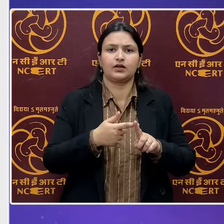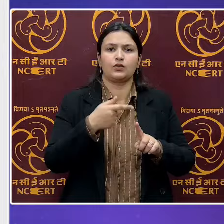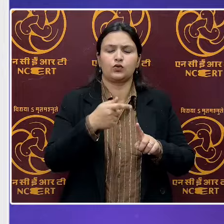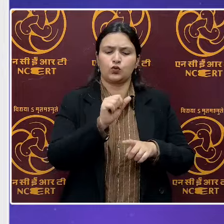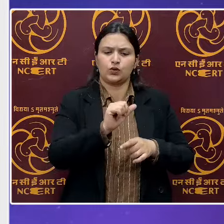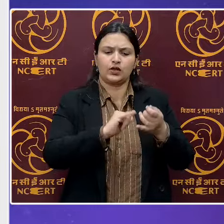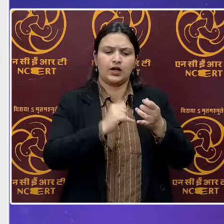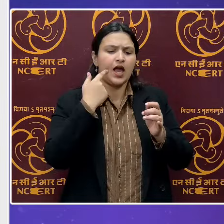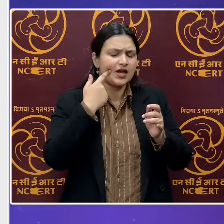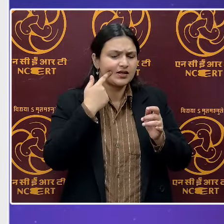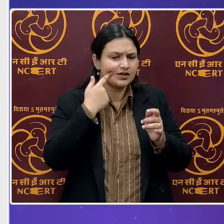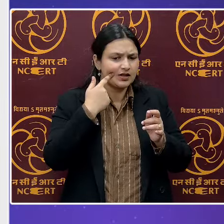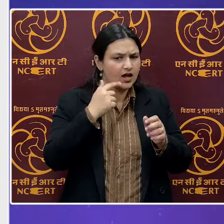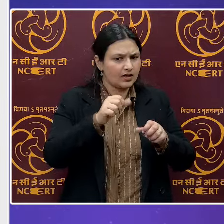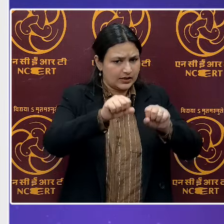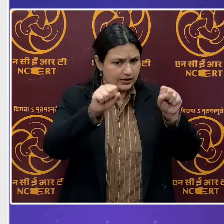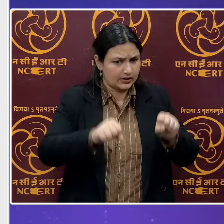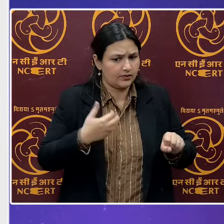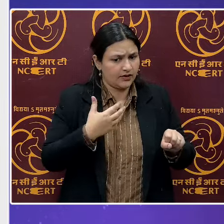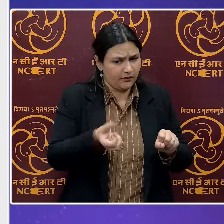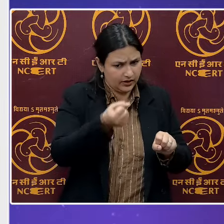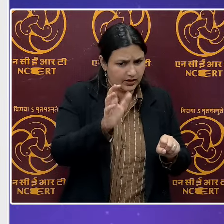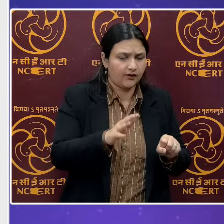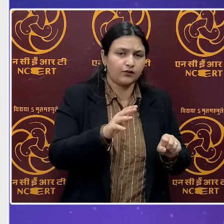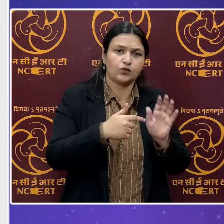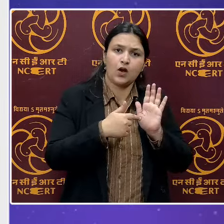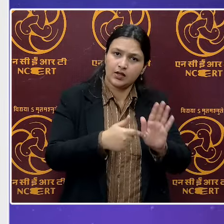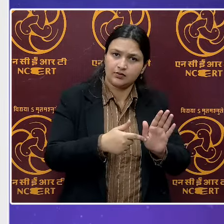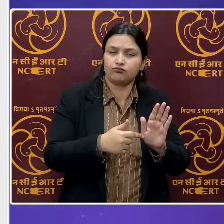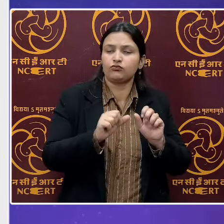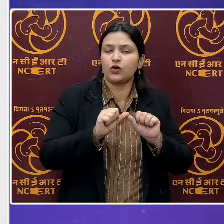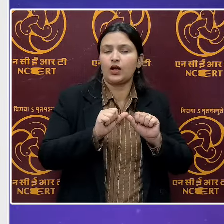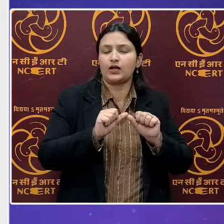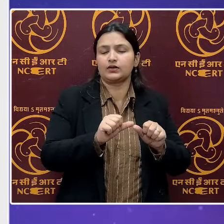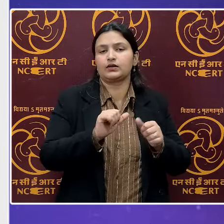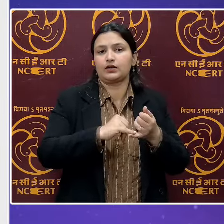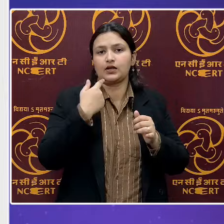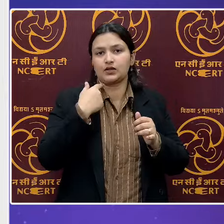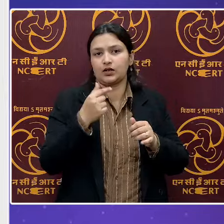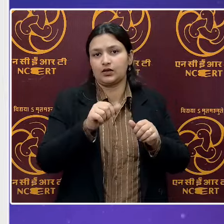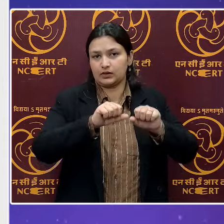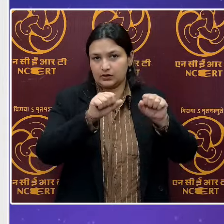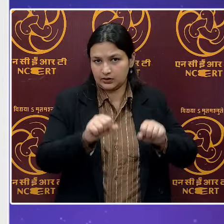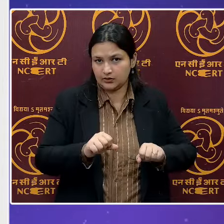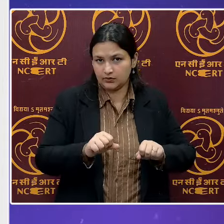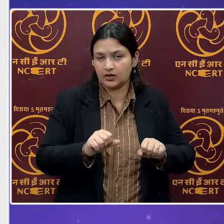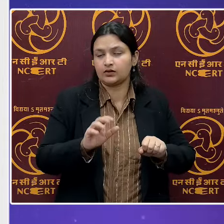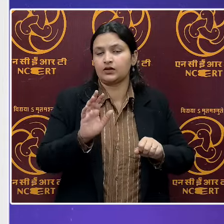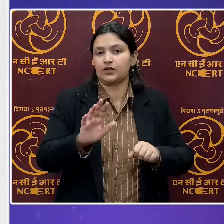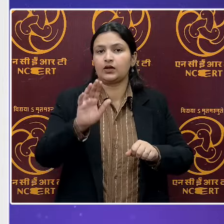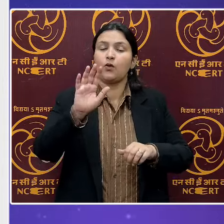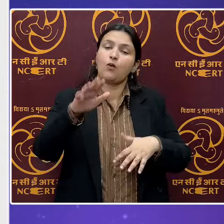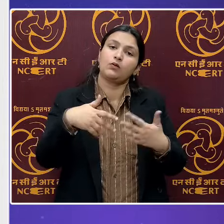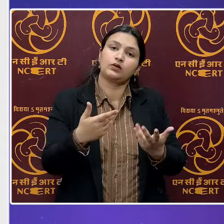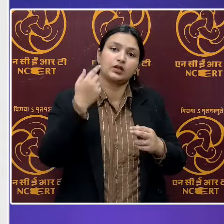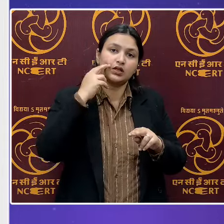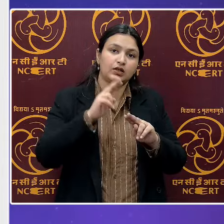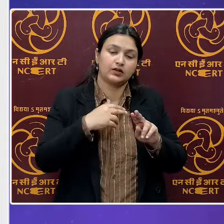your answers in SI. If it is given in CGS, it is better to give in CGS only. No need to convert it.